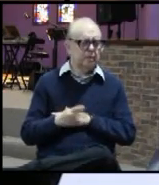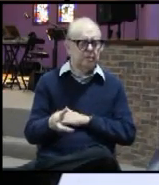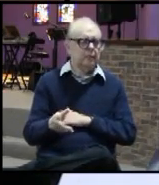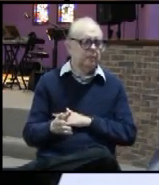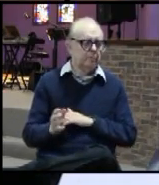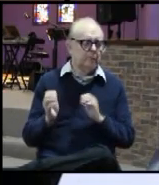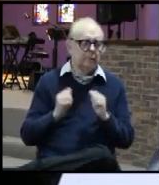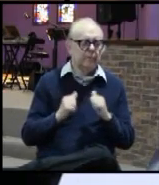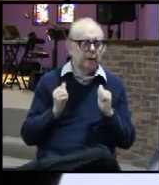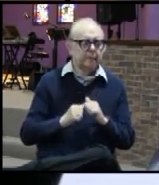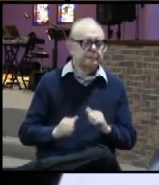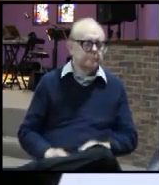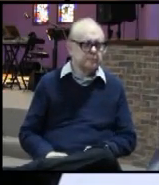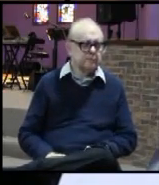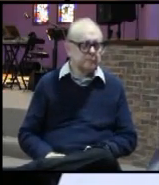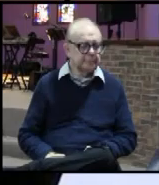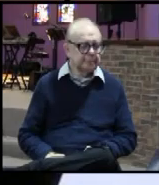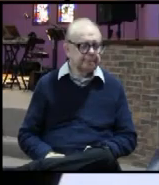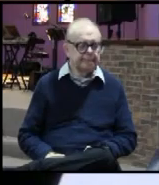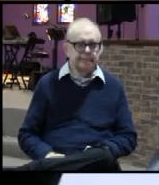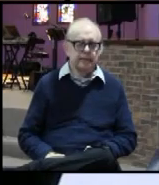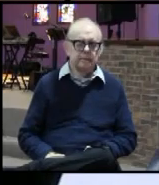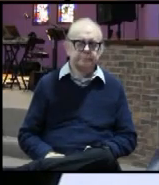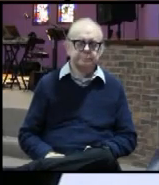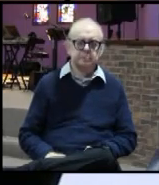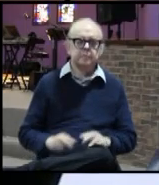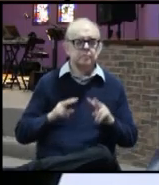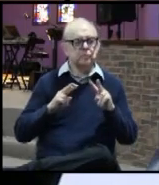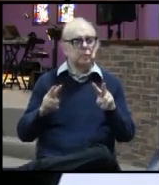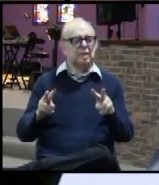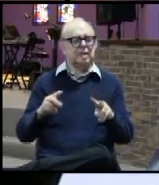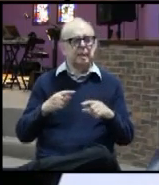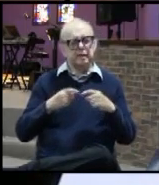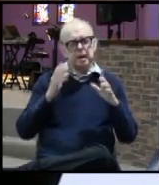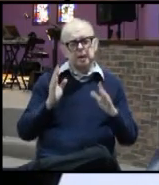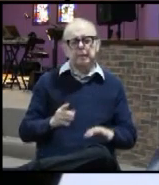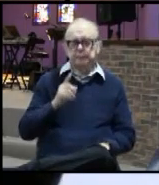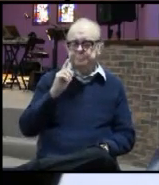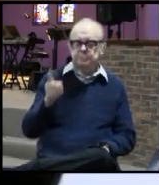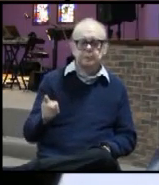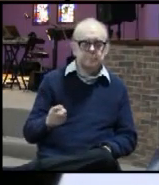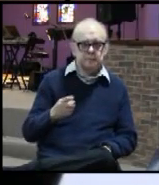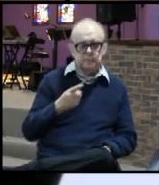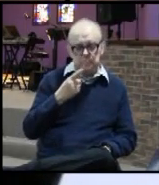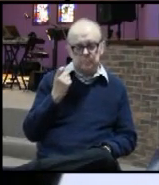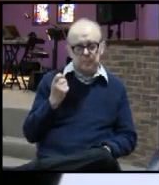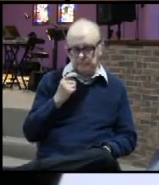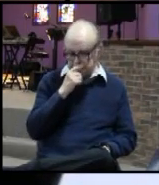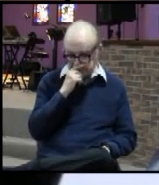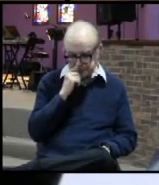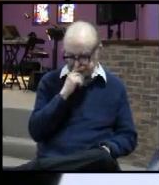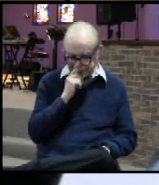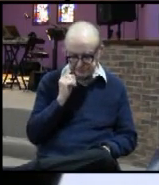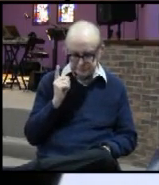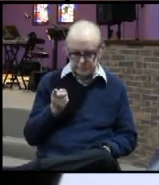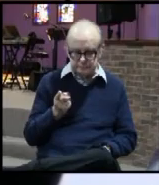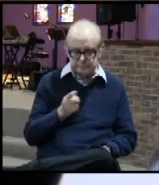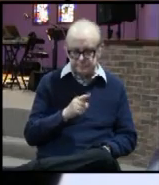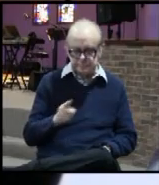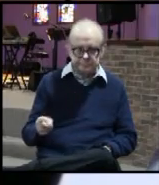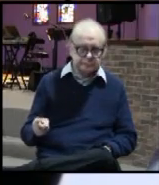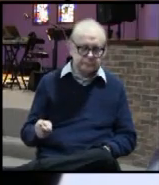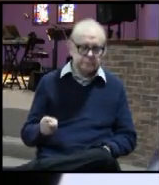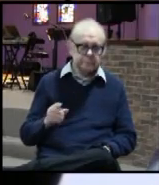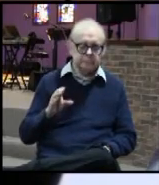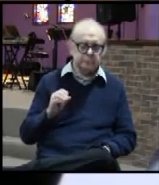while he was looking at the enemy. And here's what he said. "Those